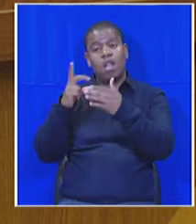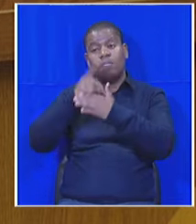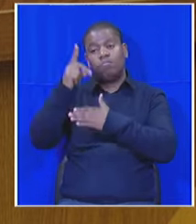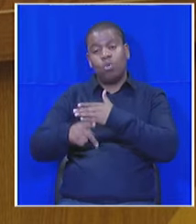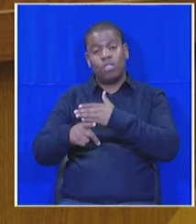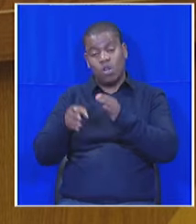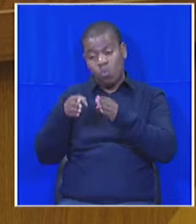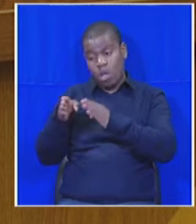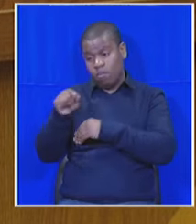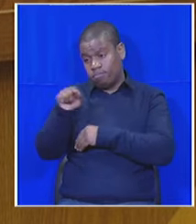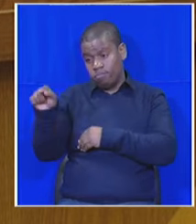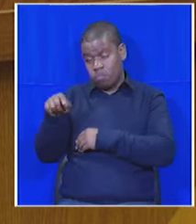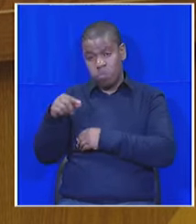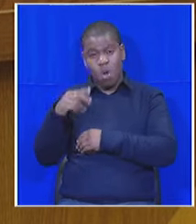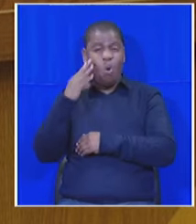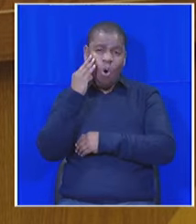old, and they are not helpful.